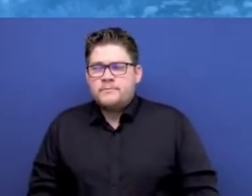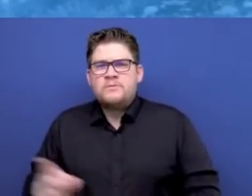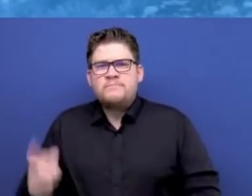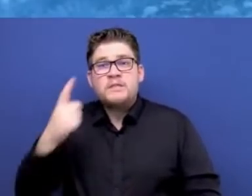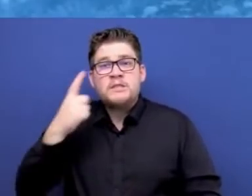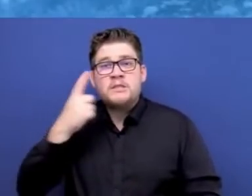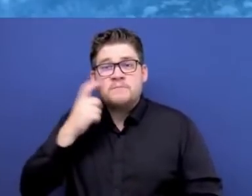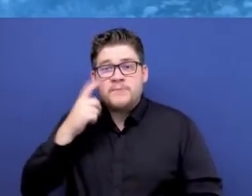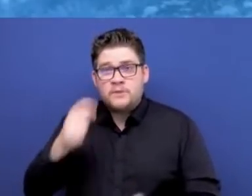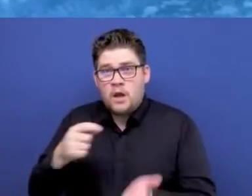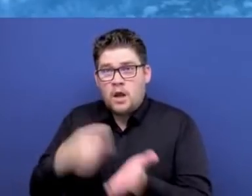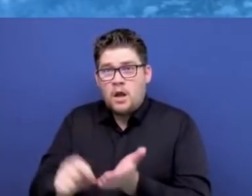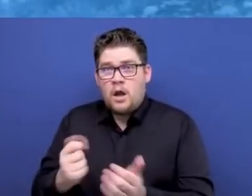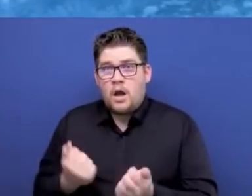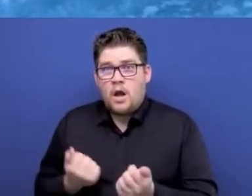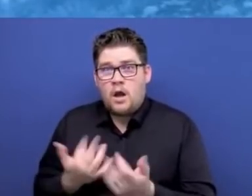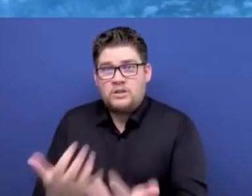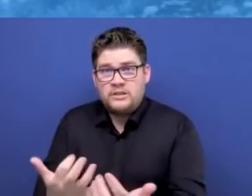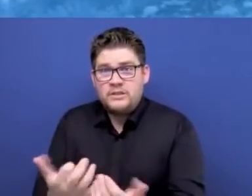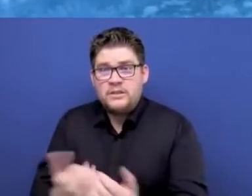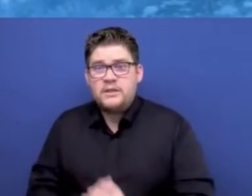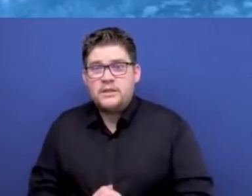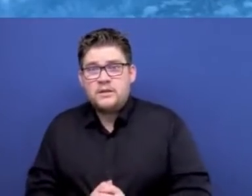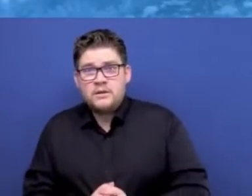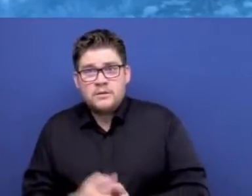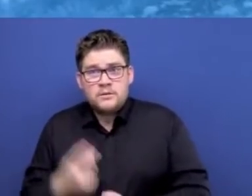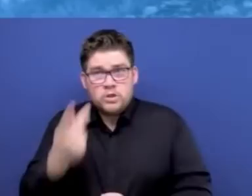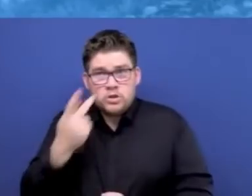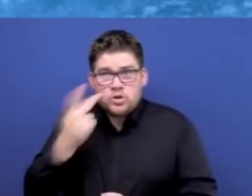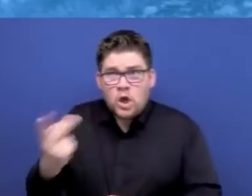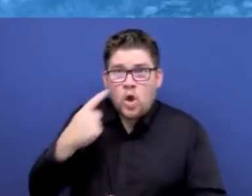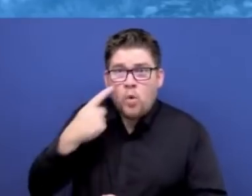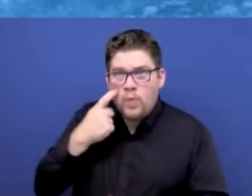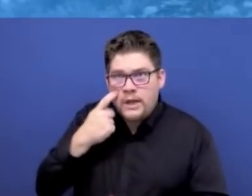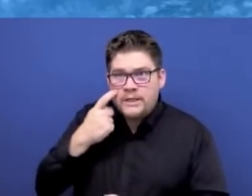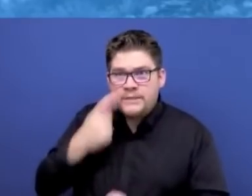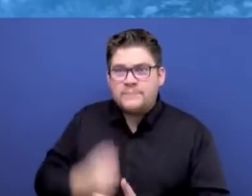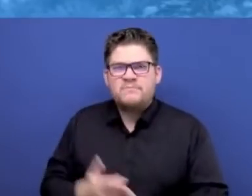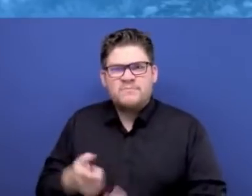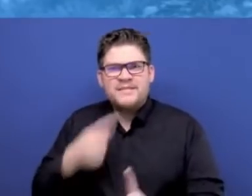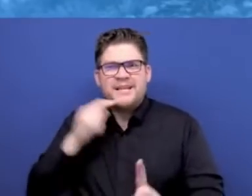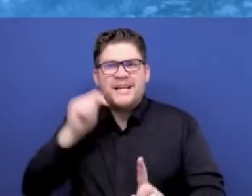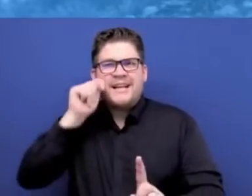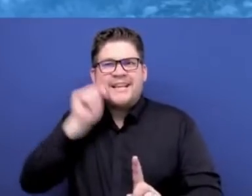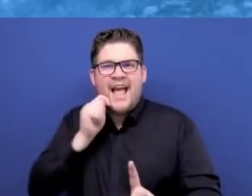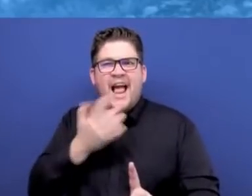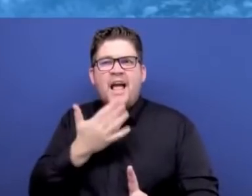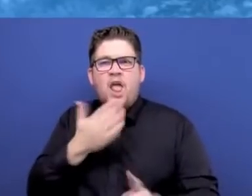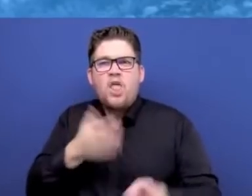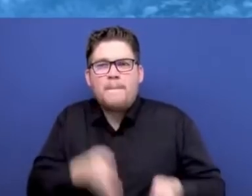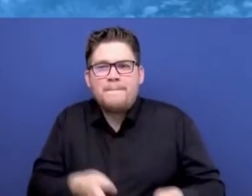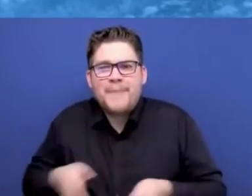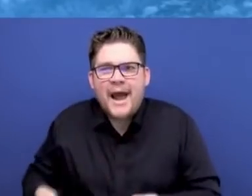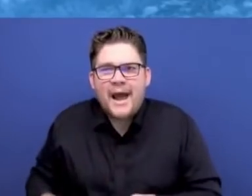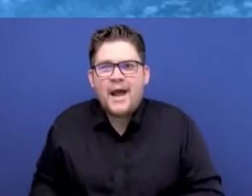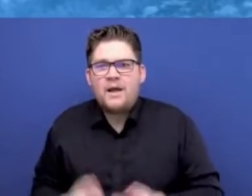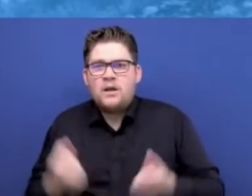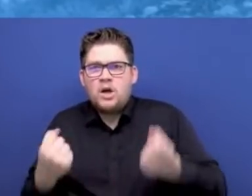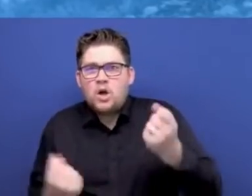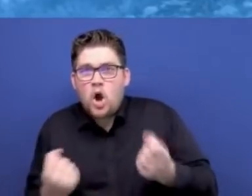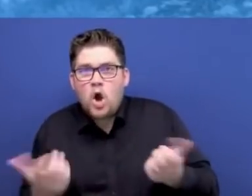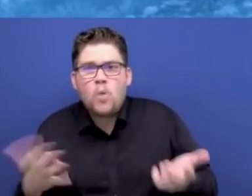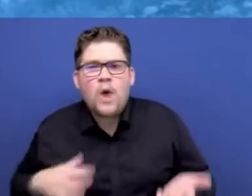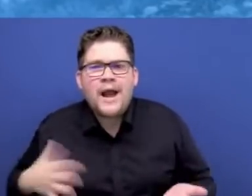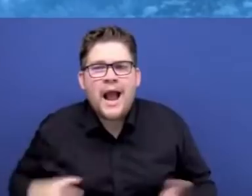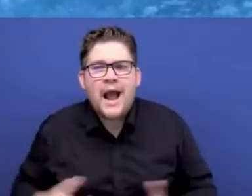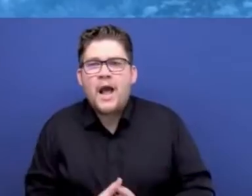of a description than that they were just wearing tan pants? Was there a vehicle involved? Was it a man or a woman? Anything more you can